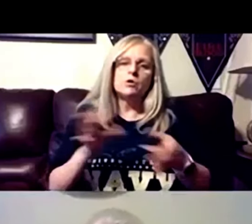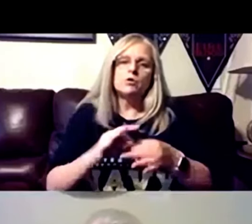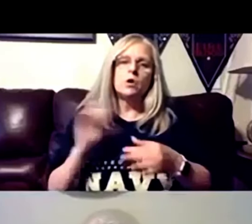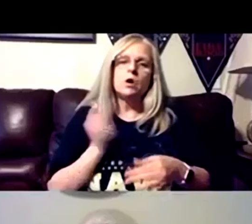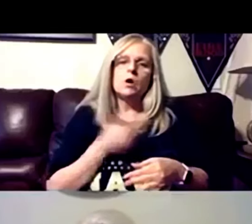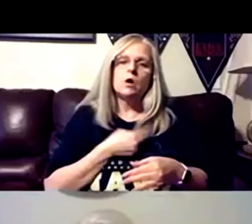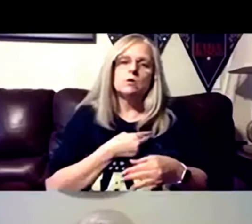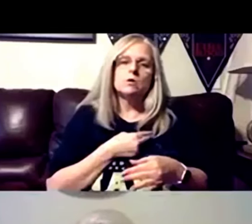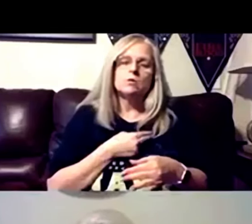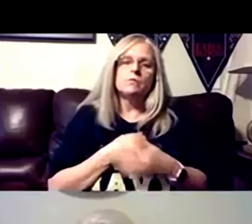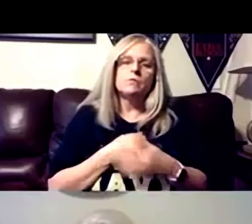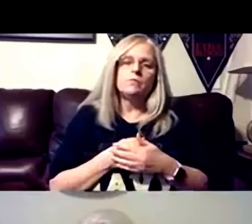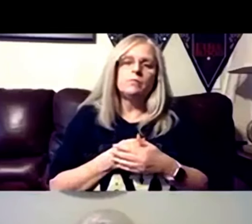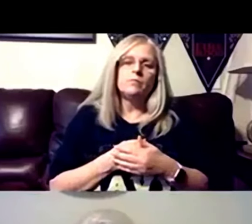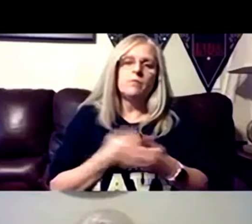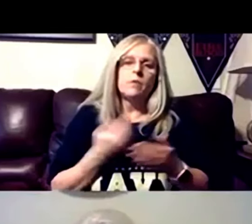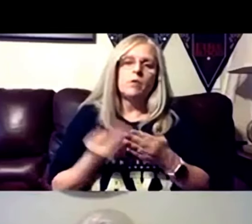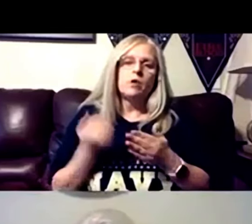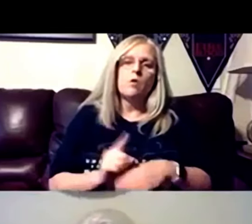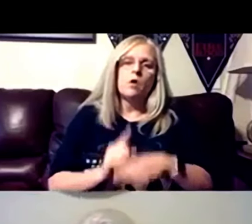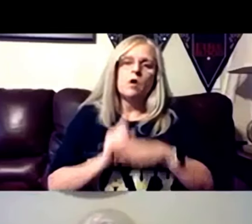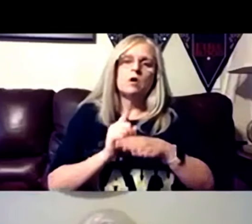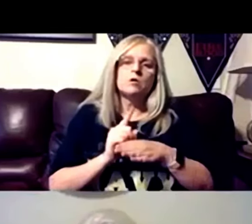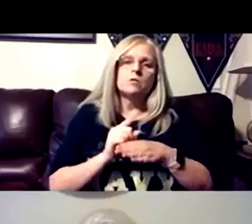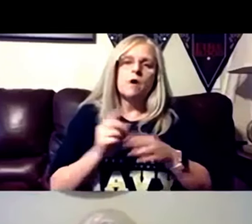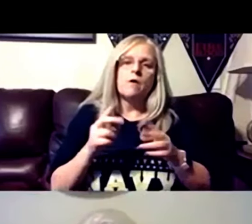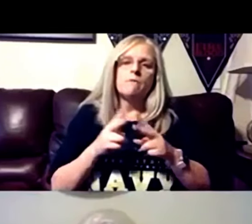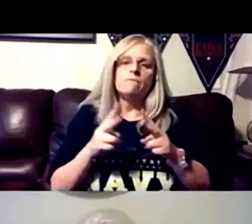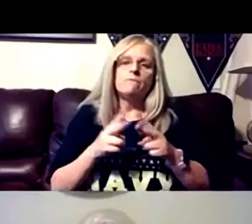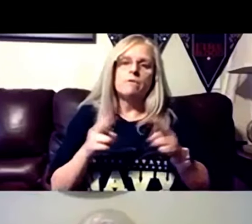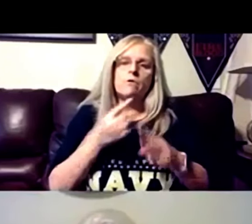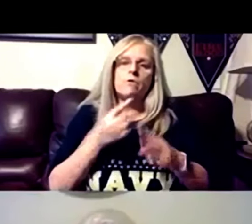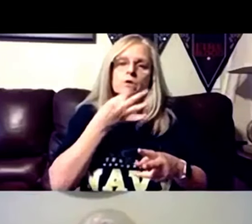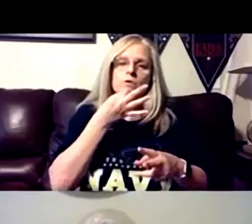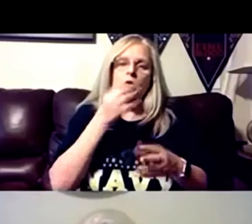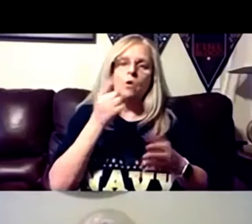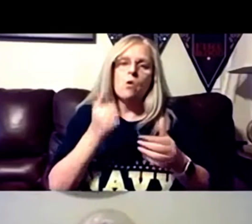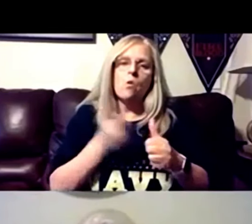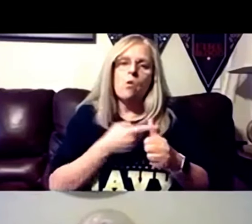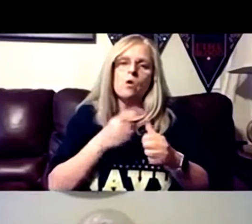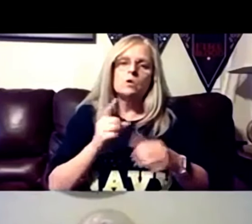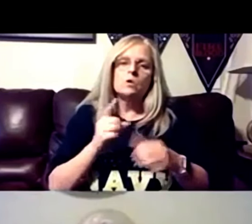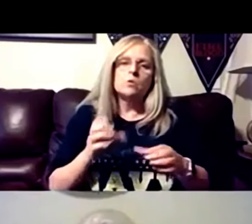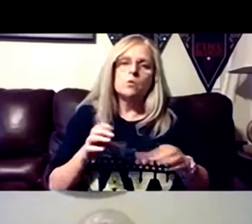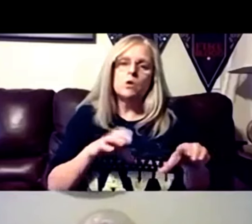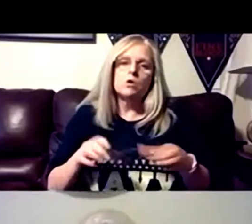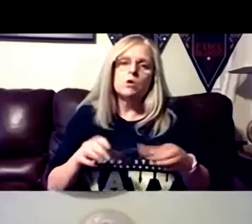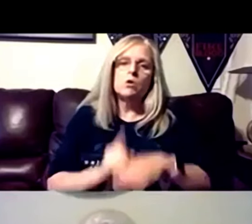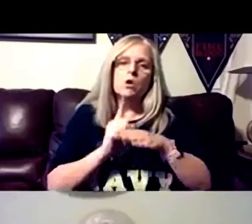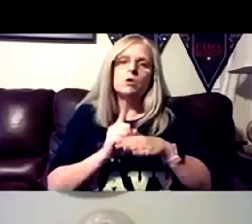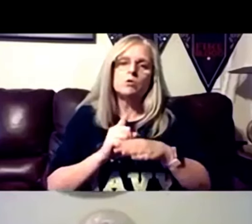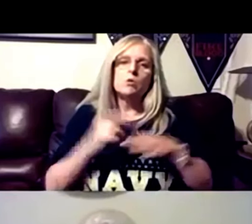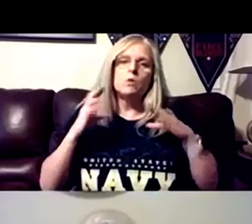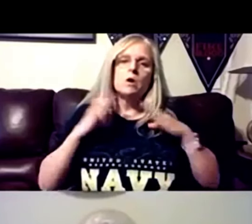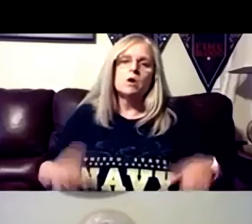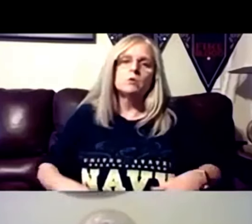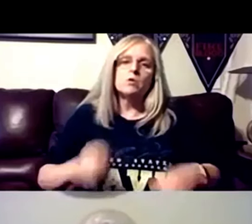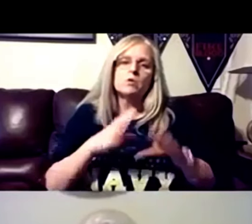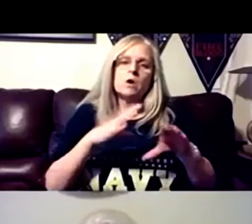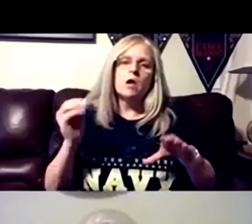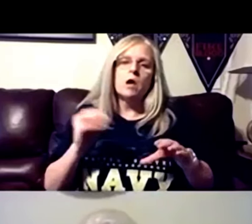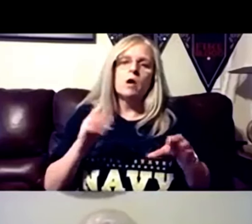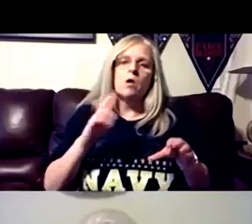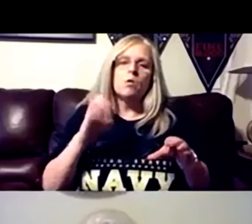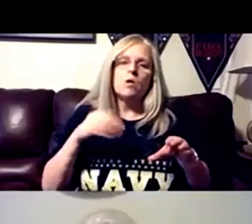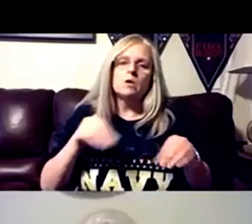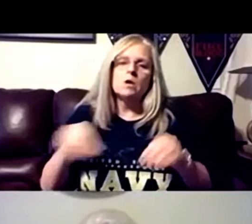to launching, which is coming very, very soon. Once we do launch, we will be resellers and customers. Okay, so that